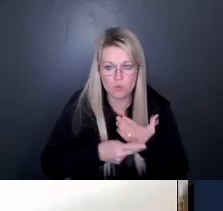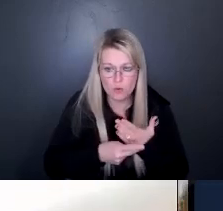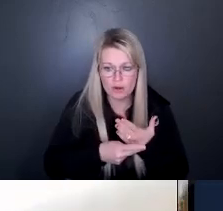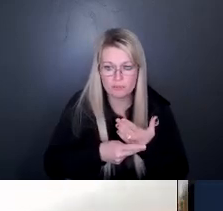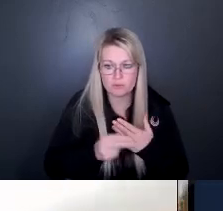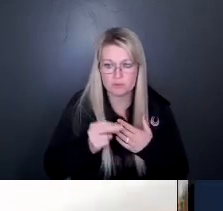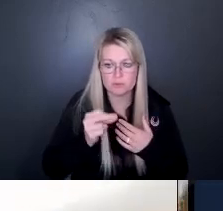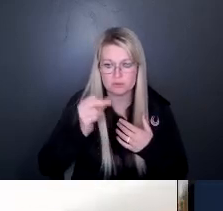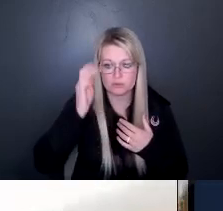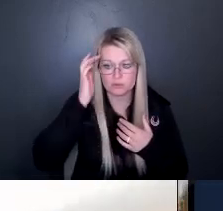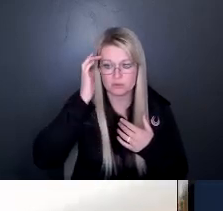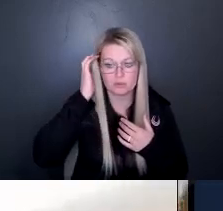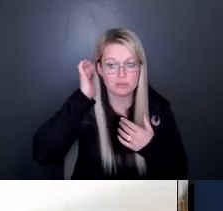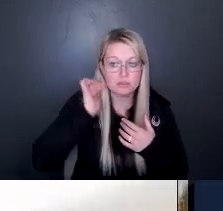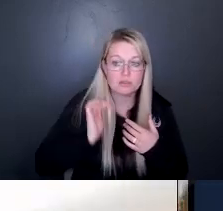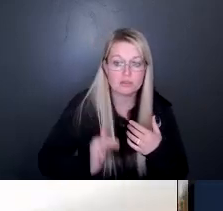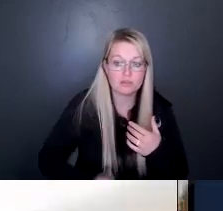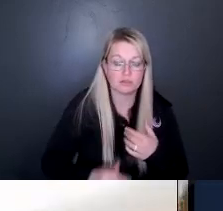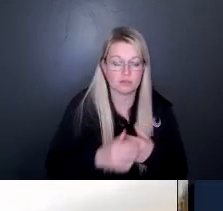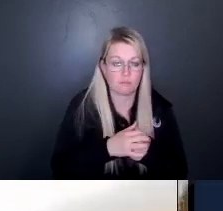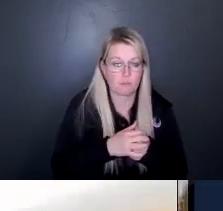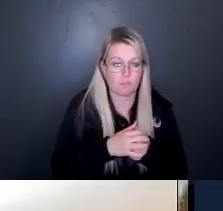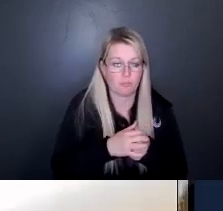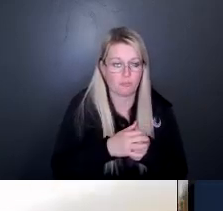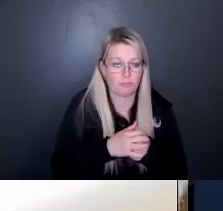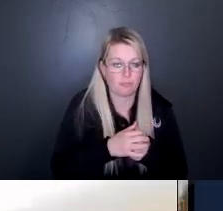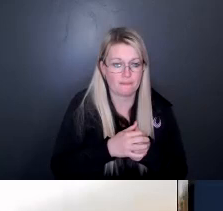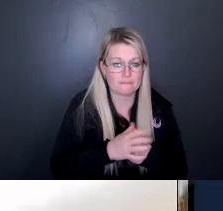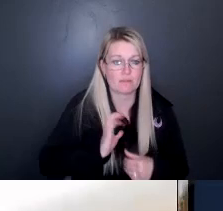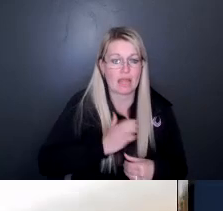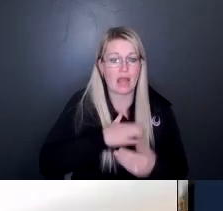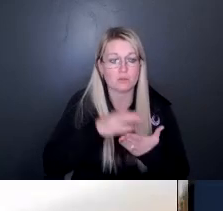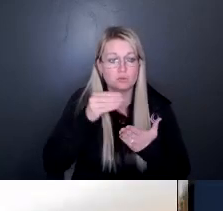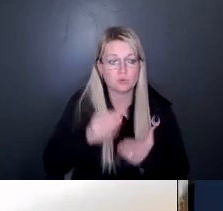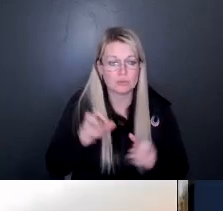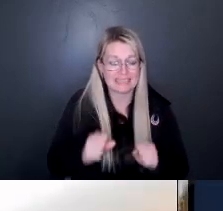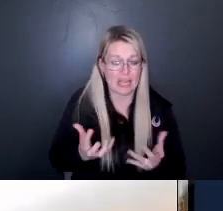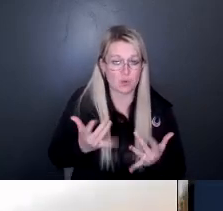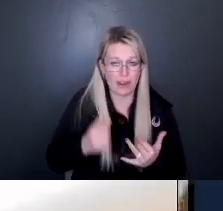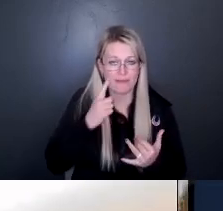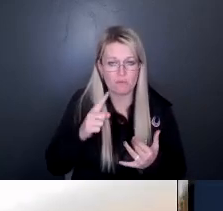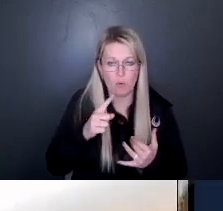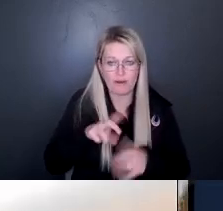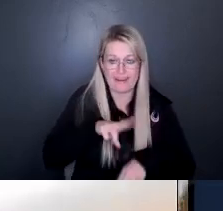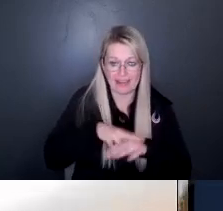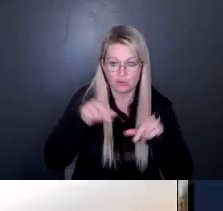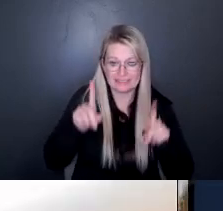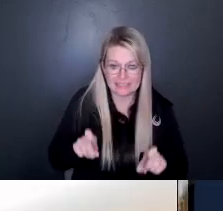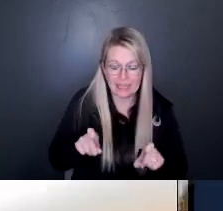practical lessons. There's also a problem of our students can wait for national examinations,